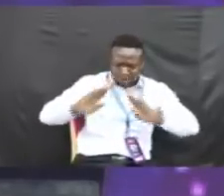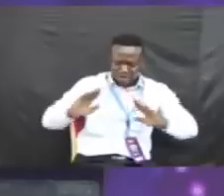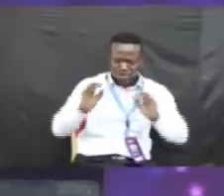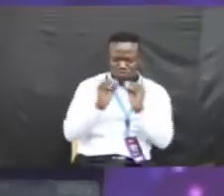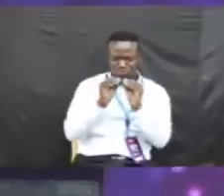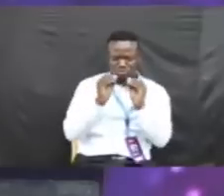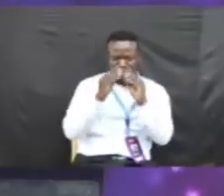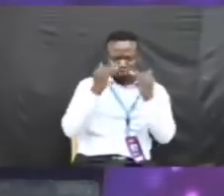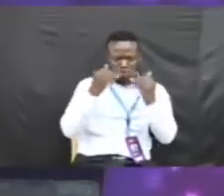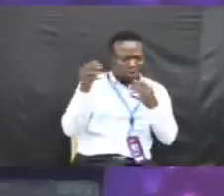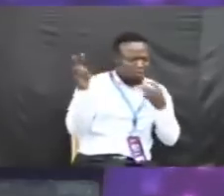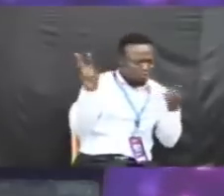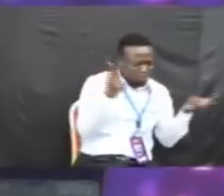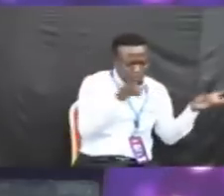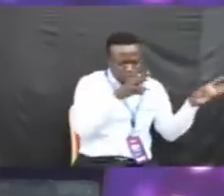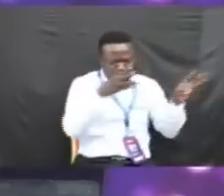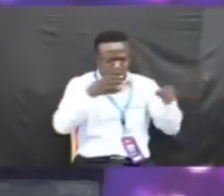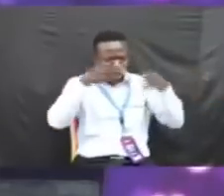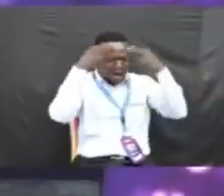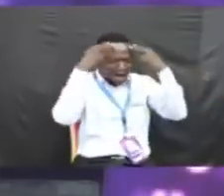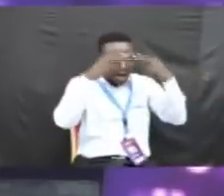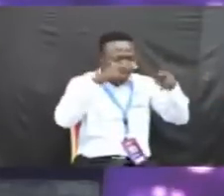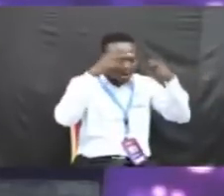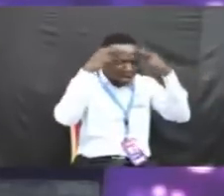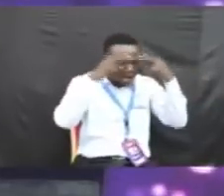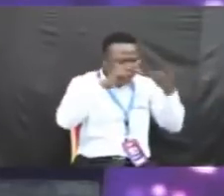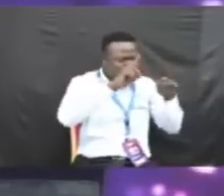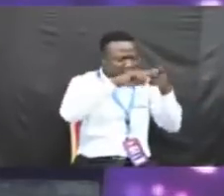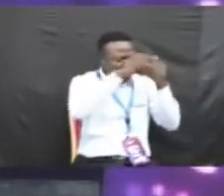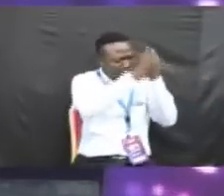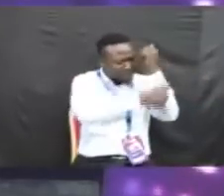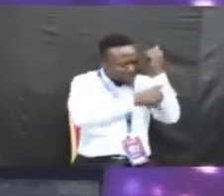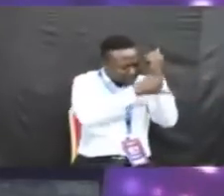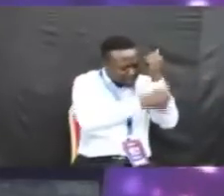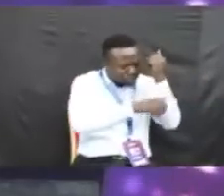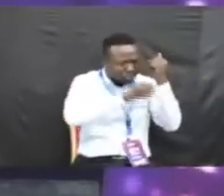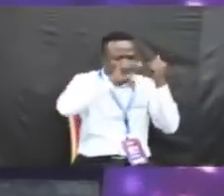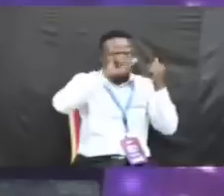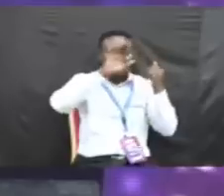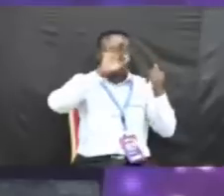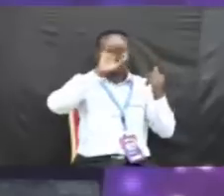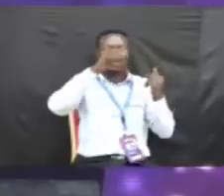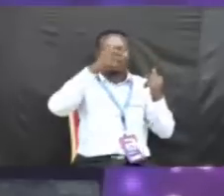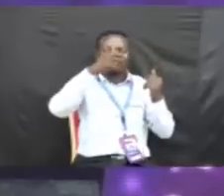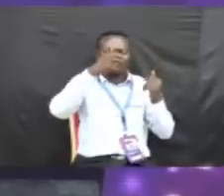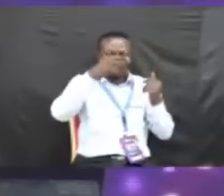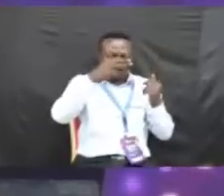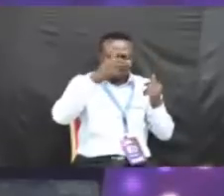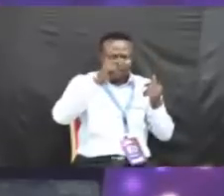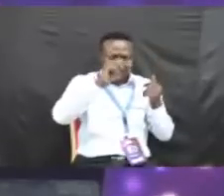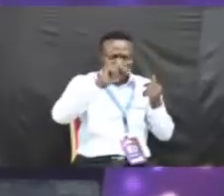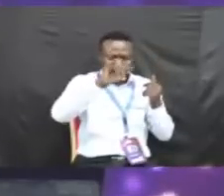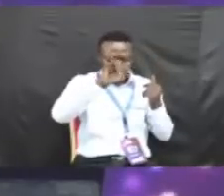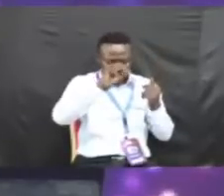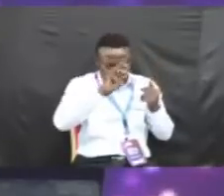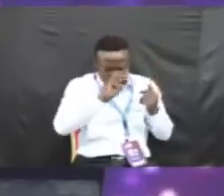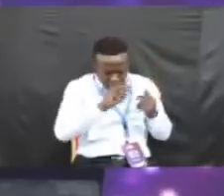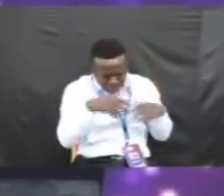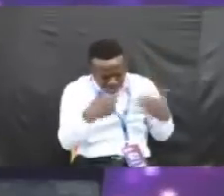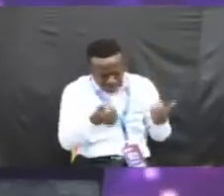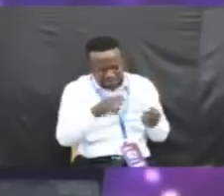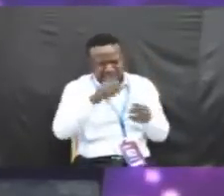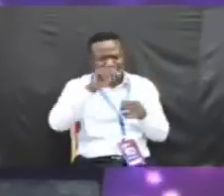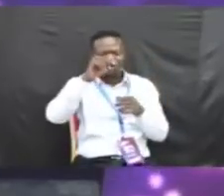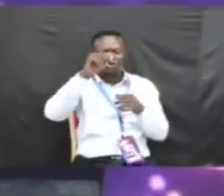There are wars raging from Afghanistan to Ukraine. We pray in Jesus name that you will